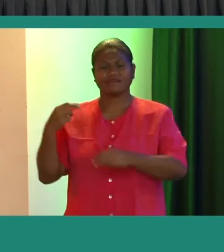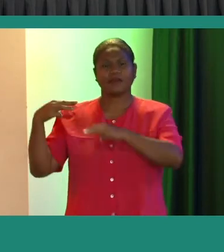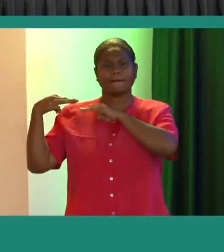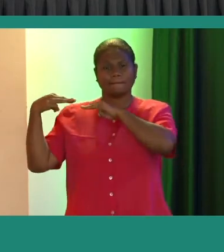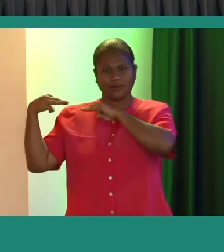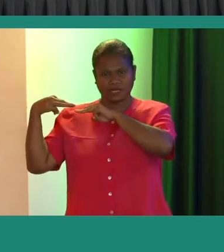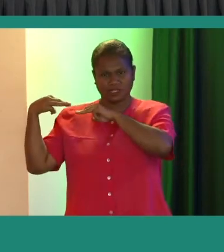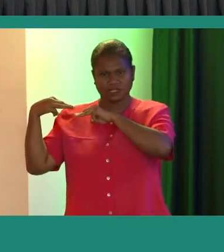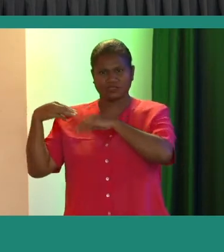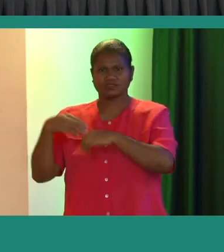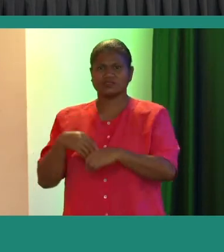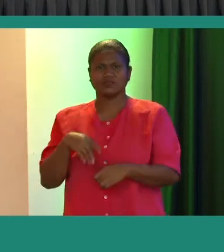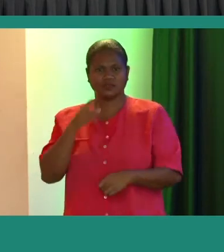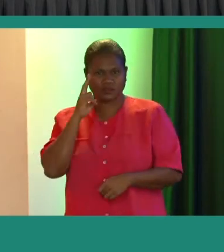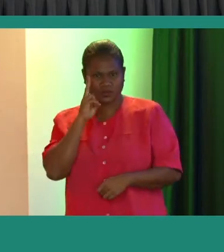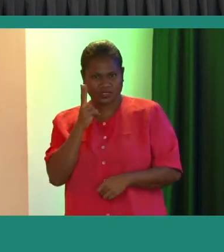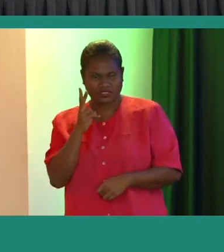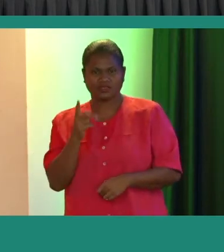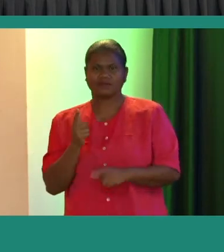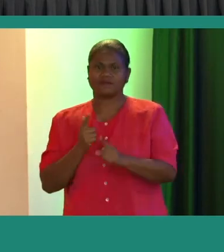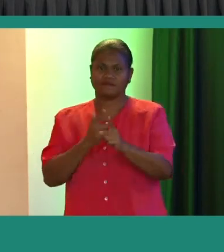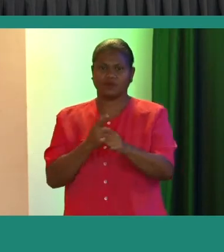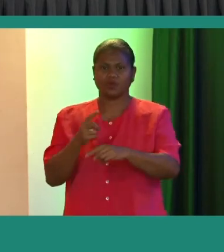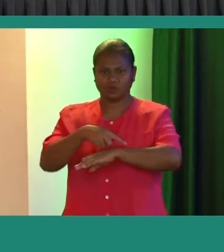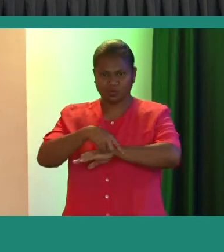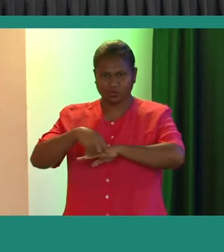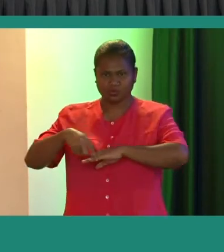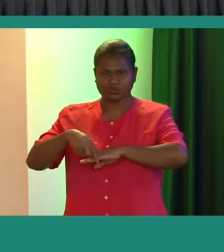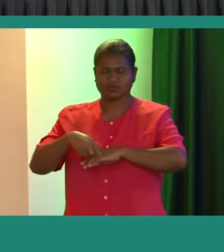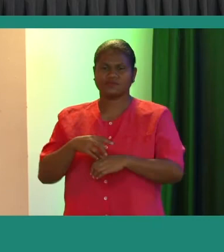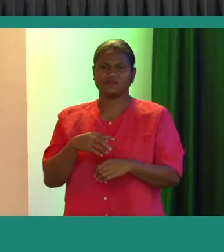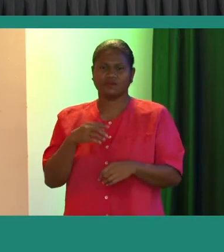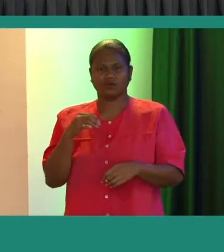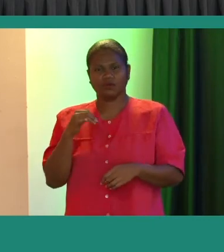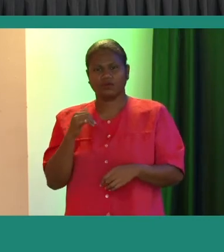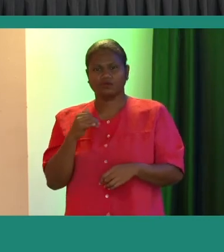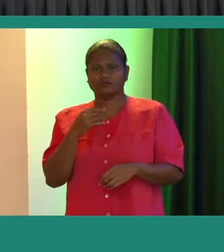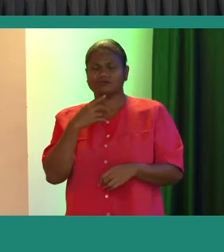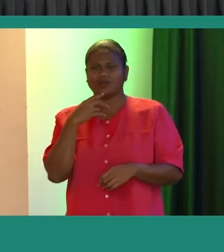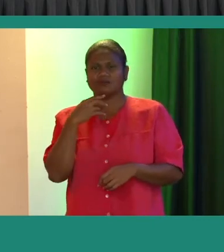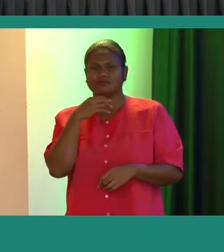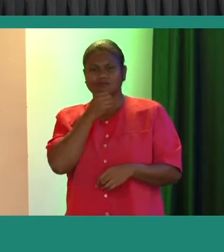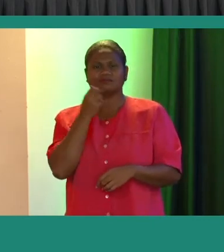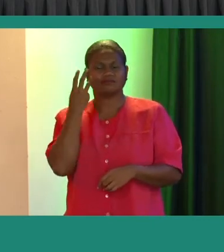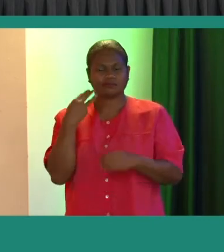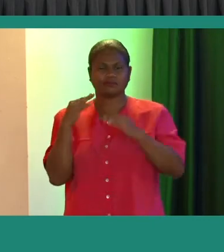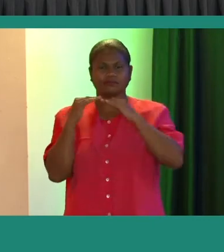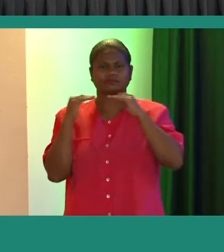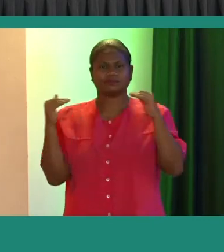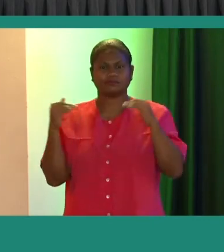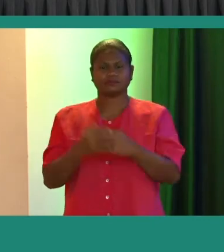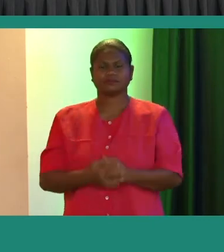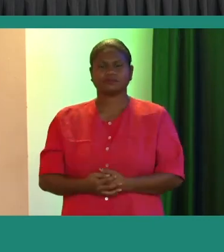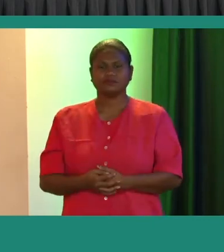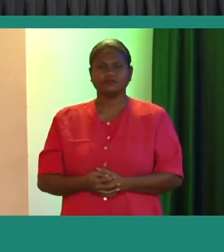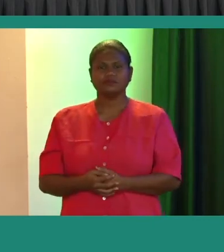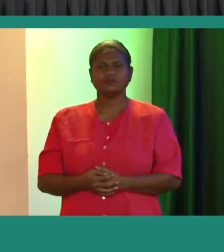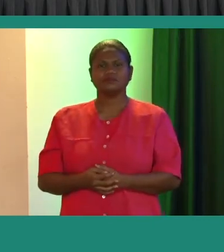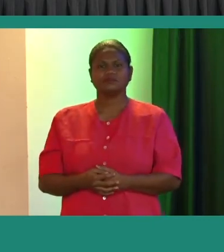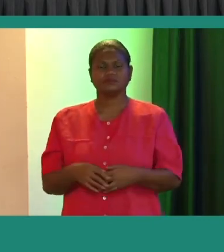on board yet. So in terms of implementing the policy, It's quite a